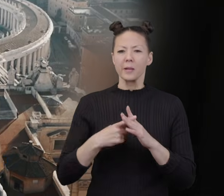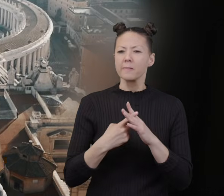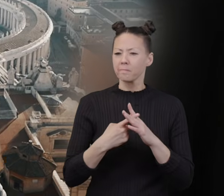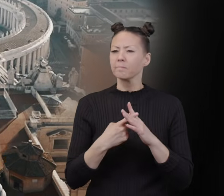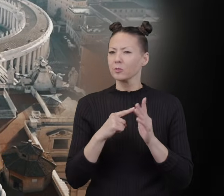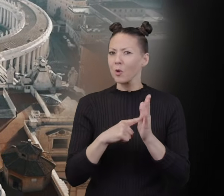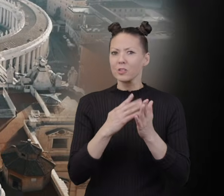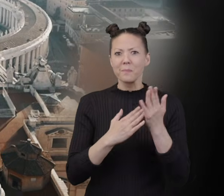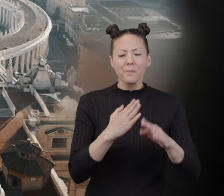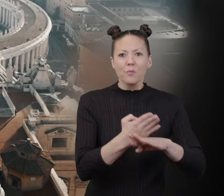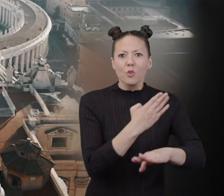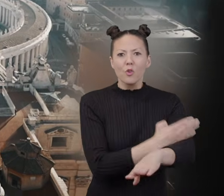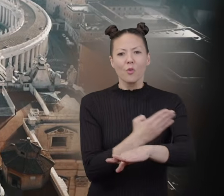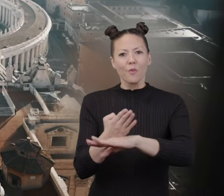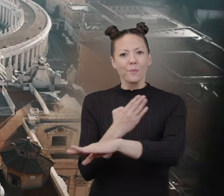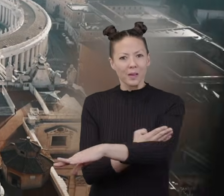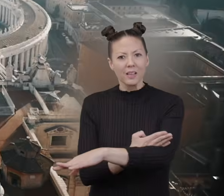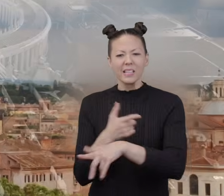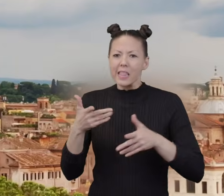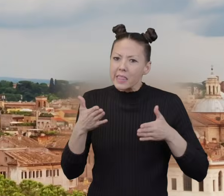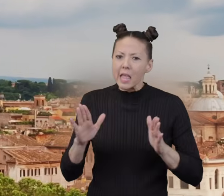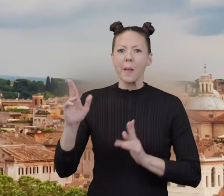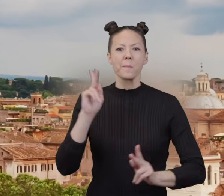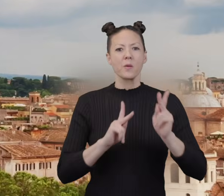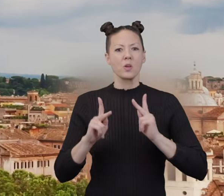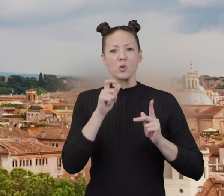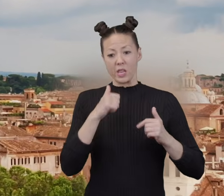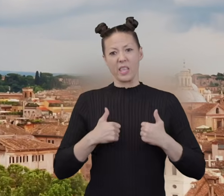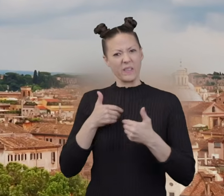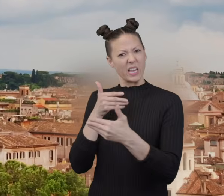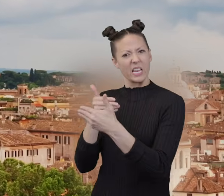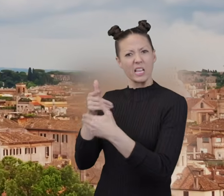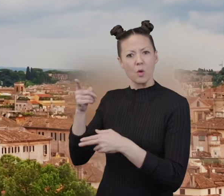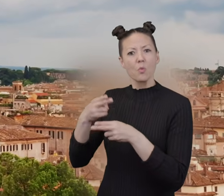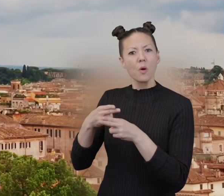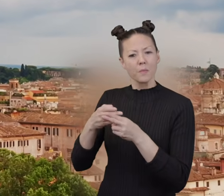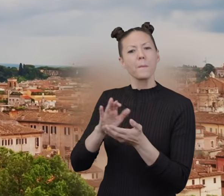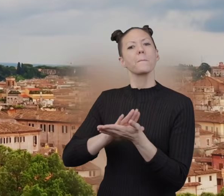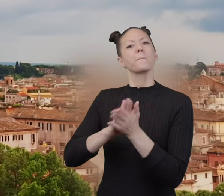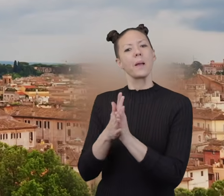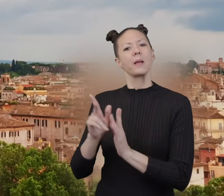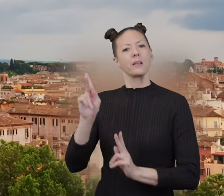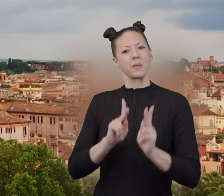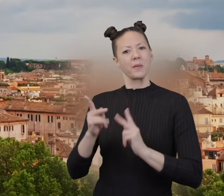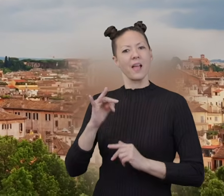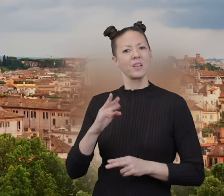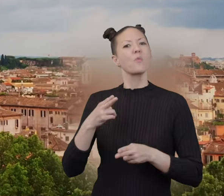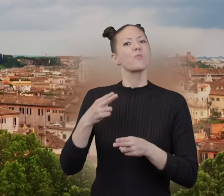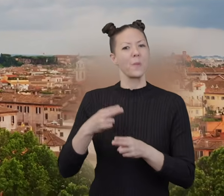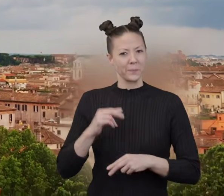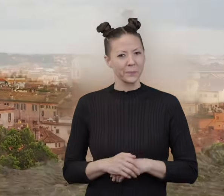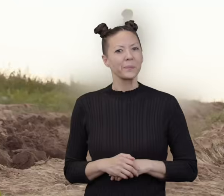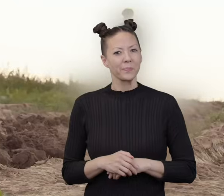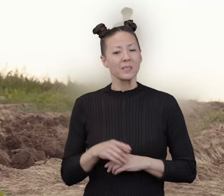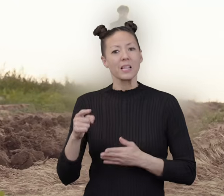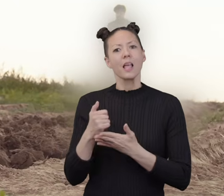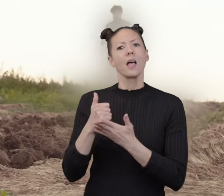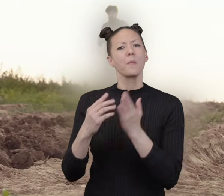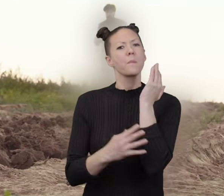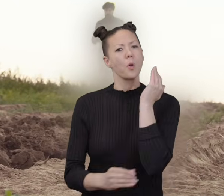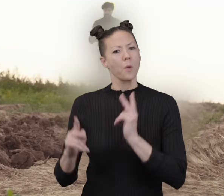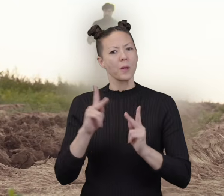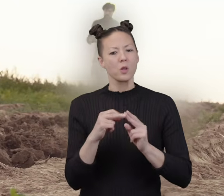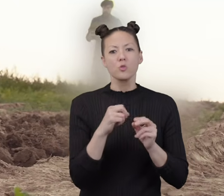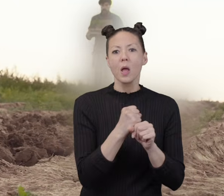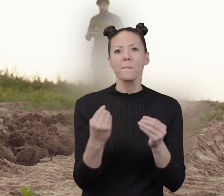Caesar began to make some improvements. He let many people who lived near Rome become citizens of Rome. He helped the